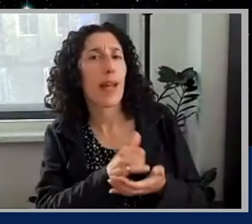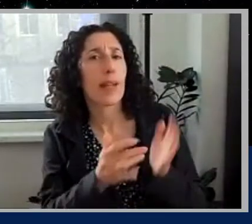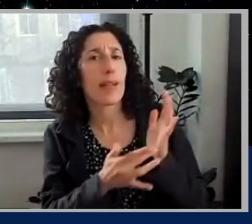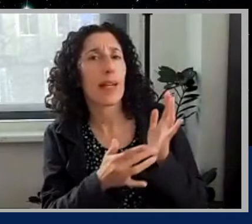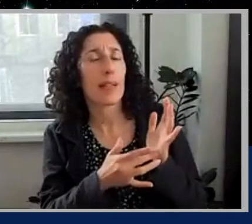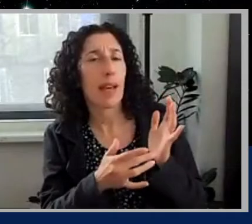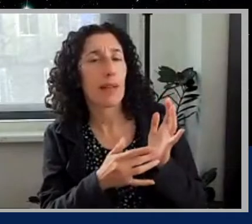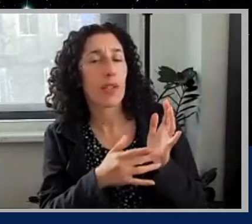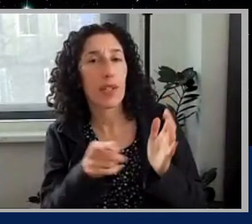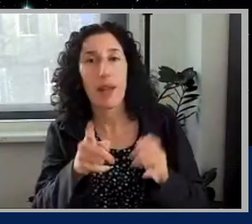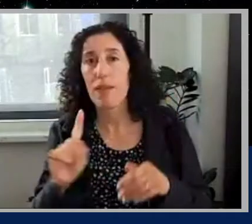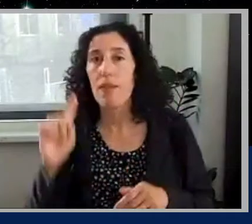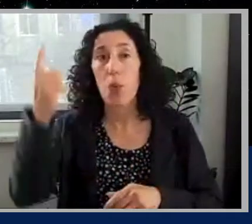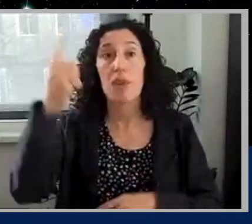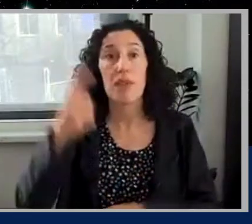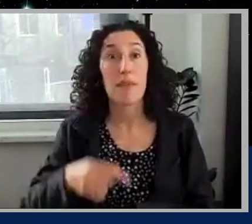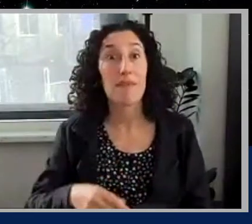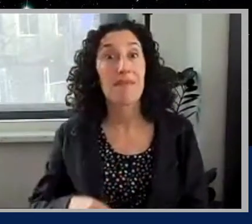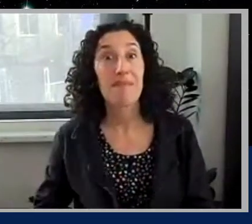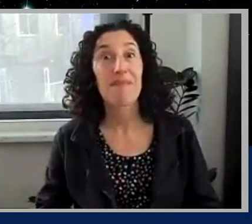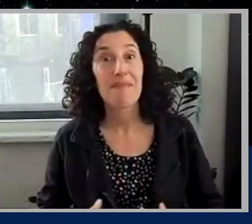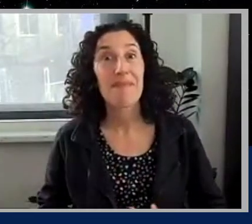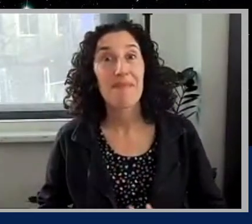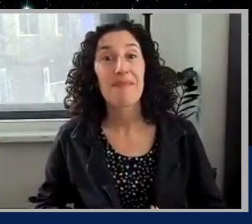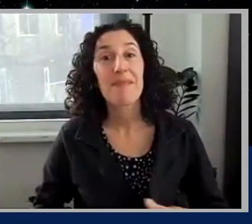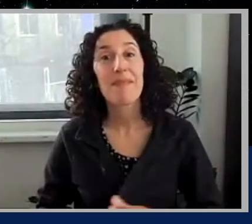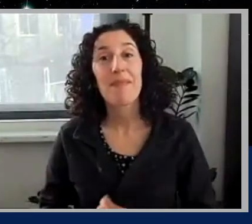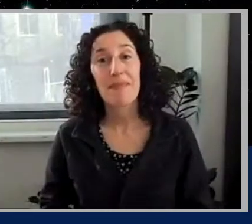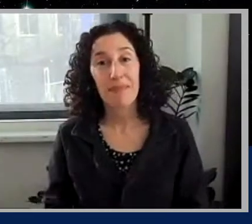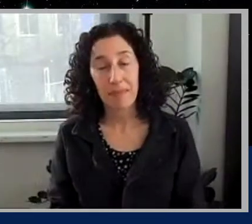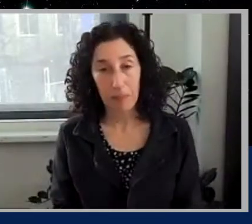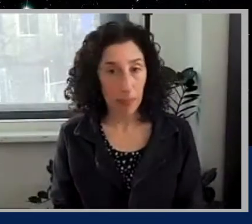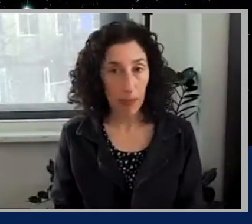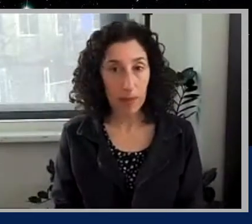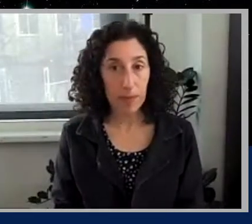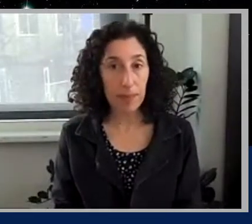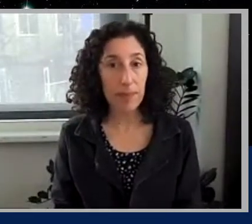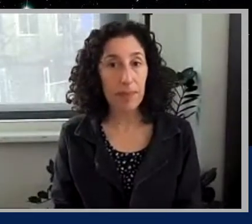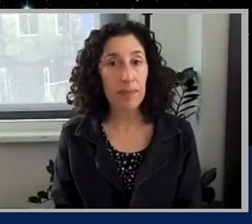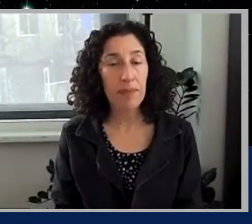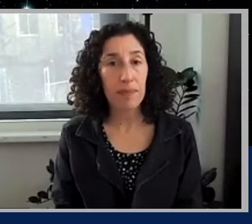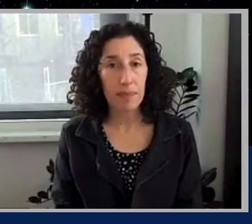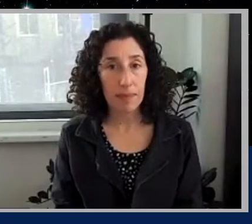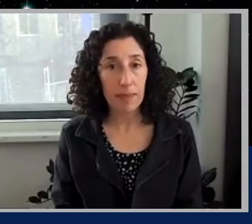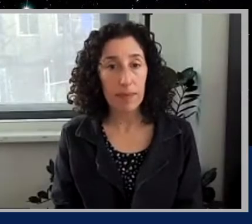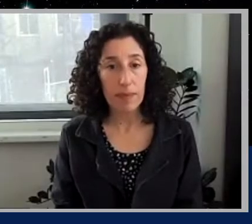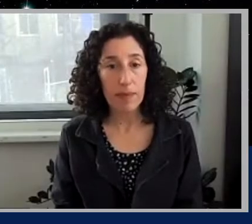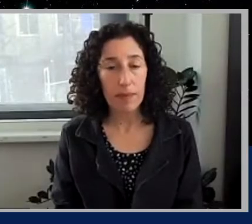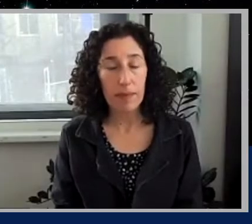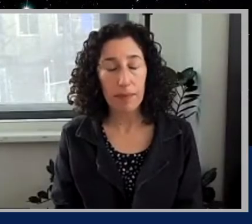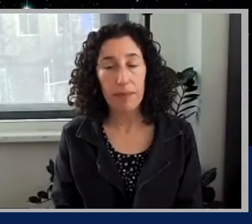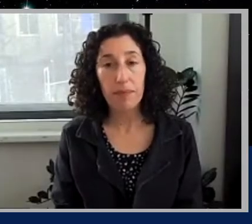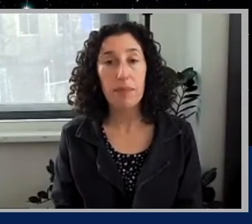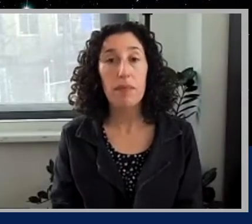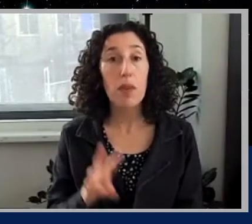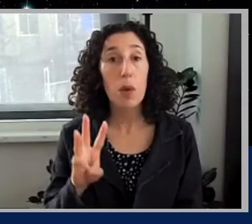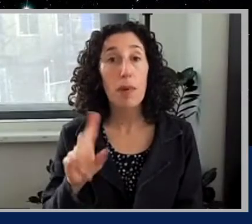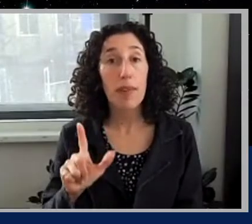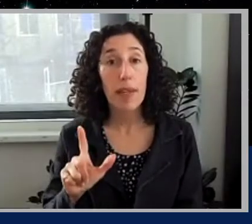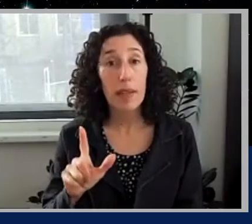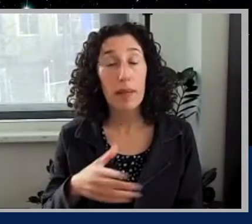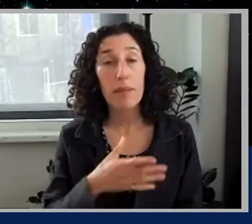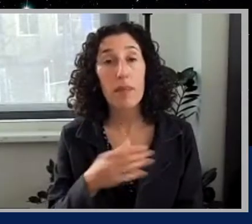Exactly. Yeah. So we've been talking about multi-wavelength and